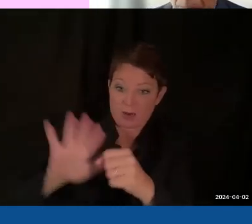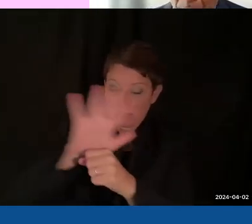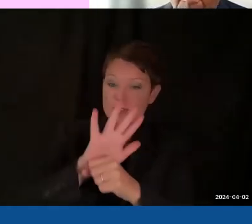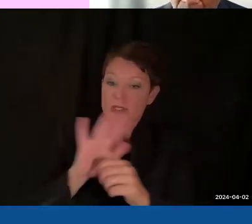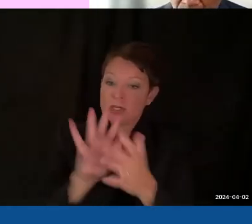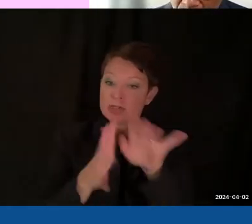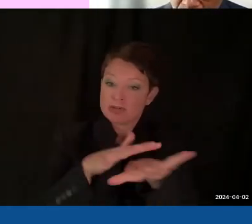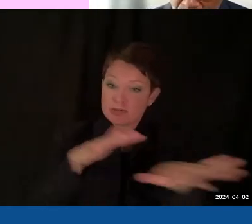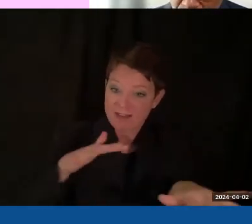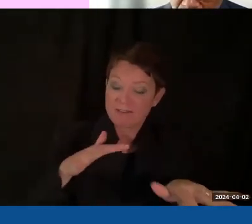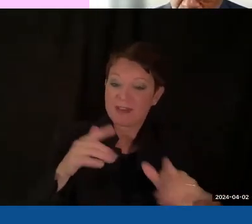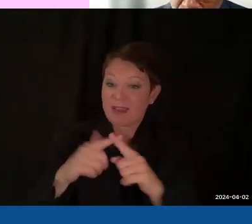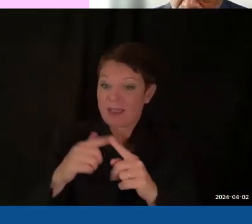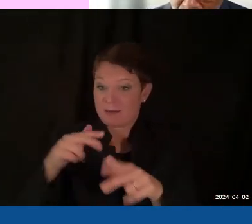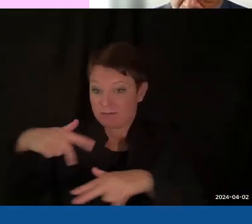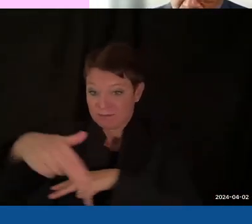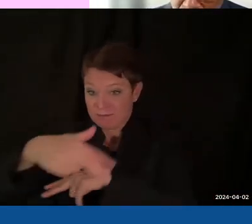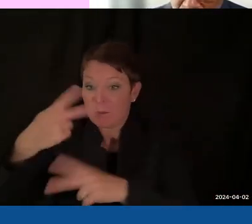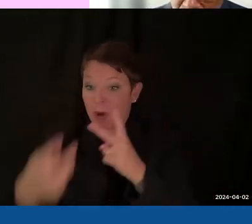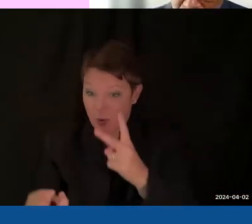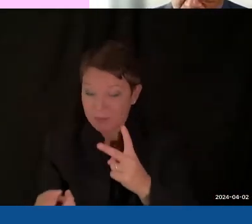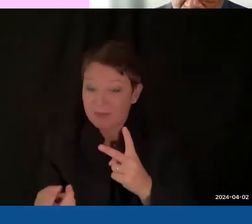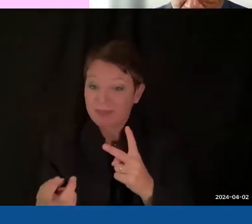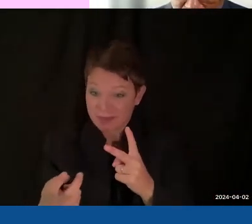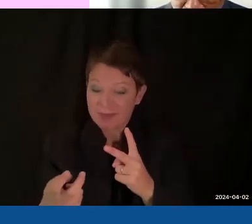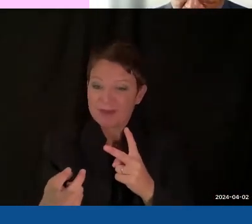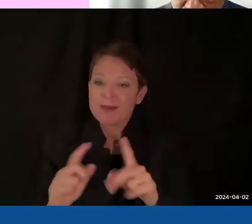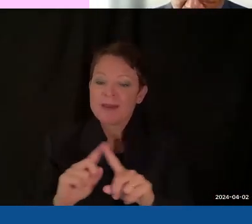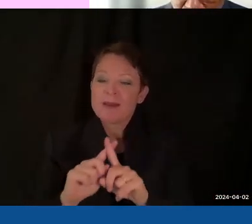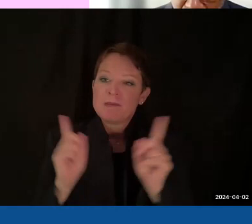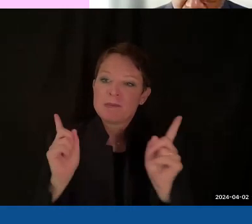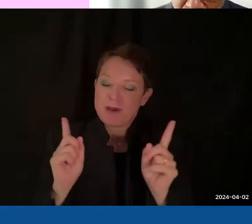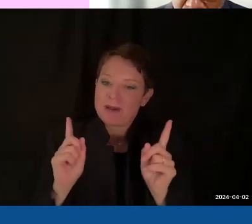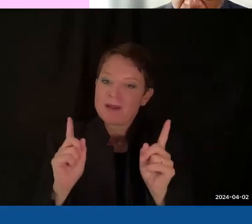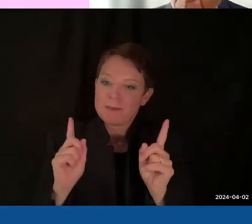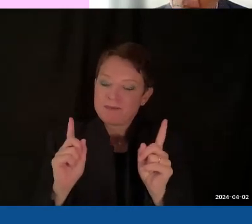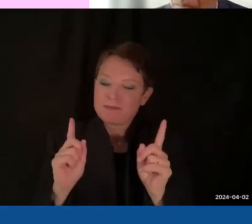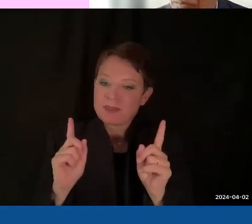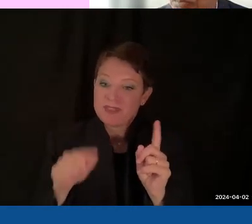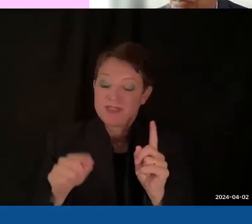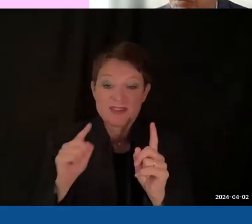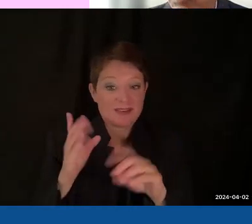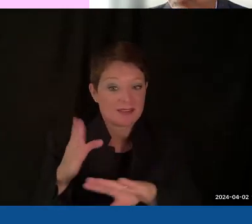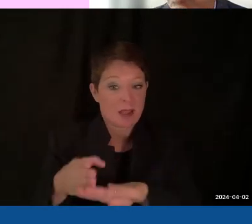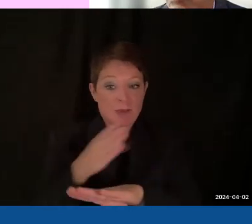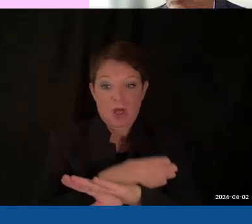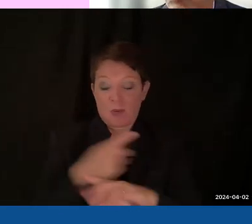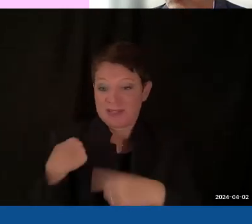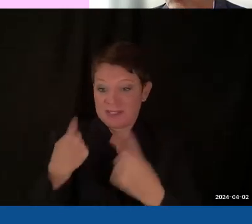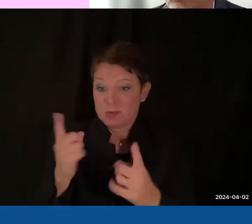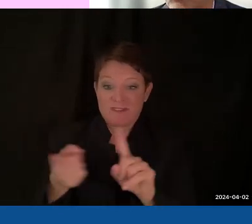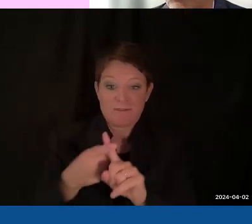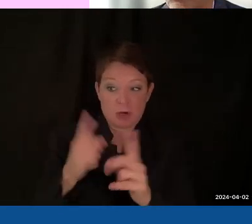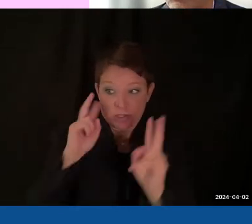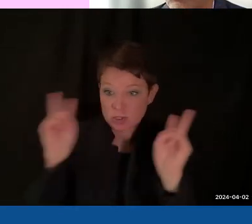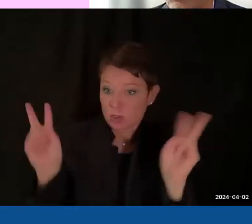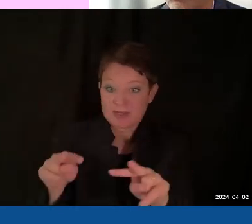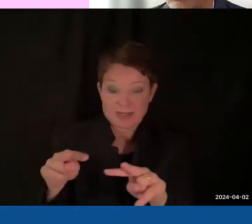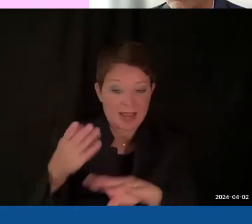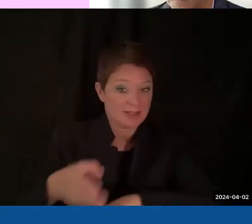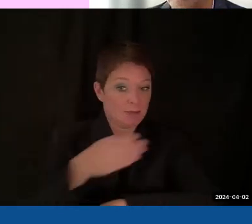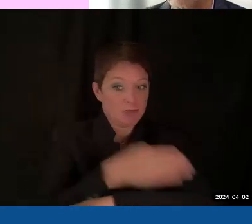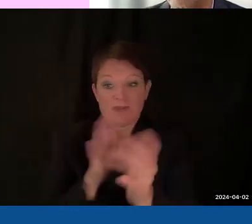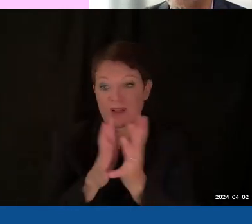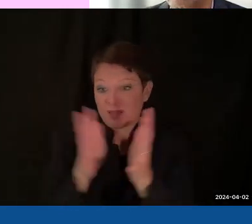both pedestrian and vehicular. The one thing I would say is that this has come a long way since we first looked at it,